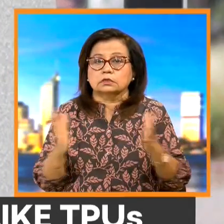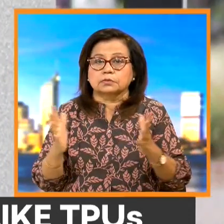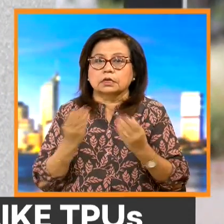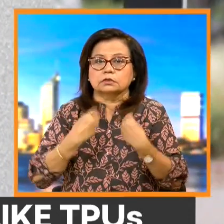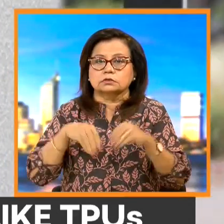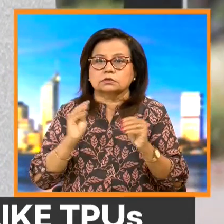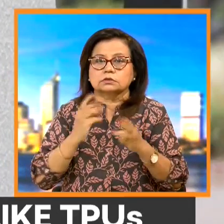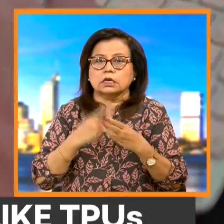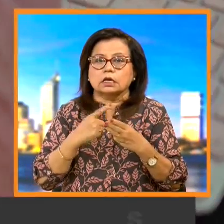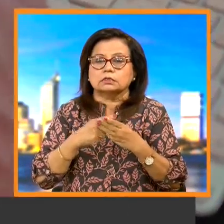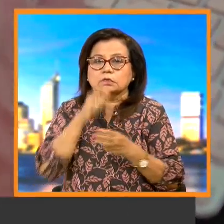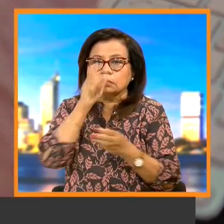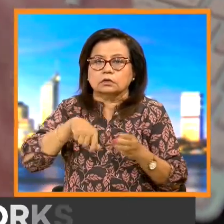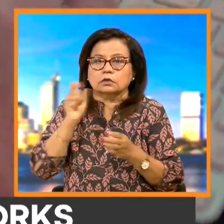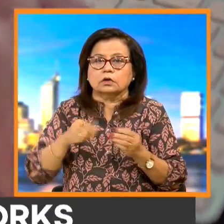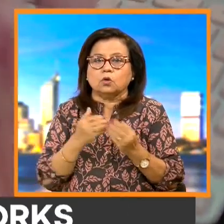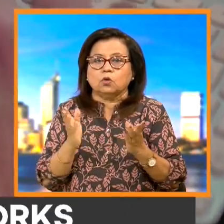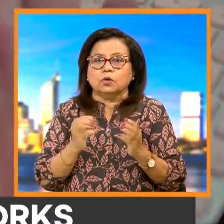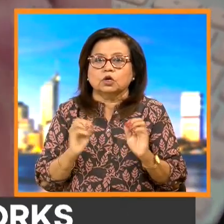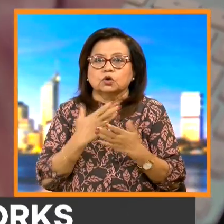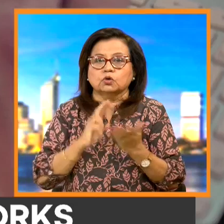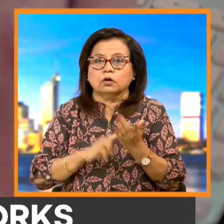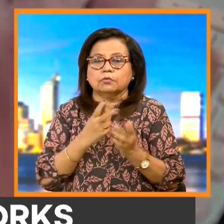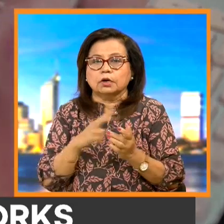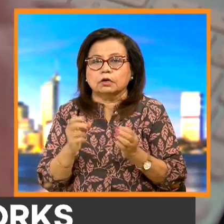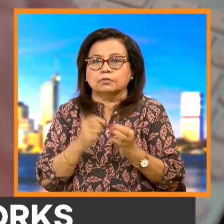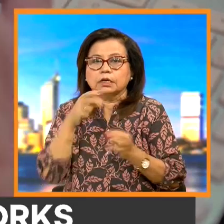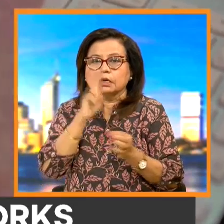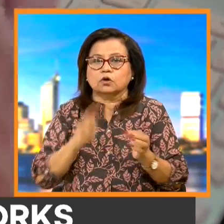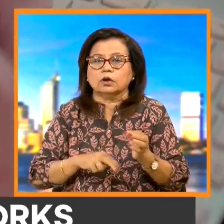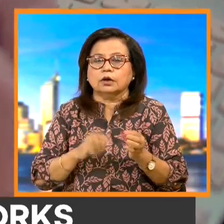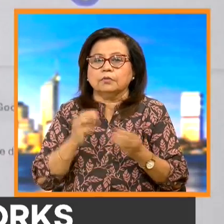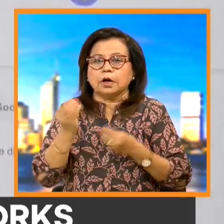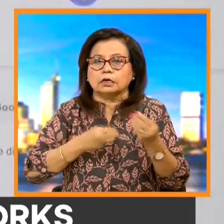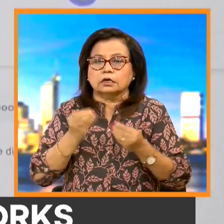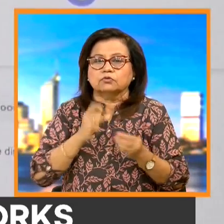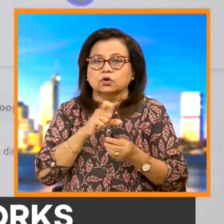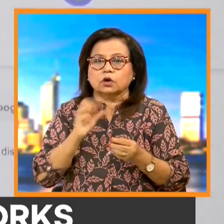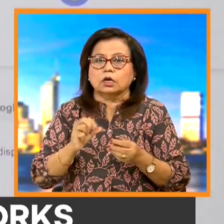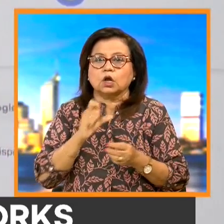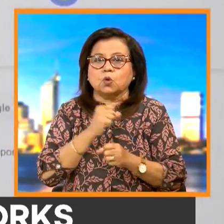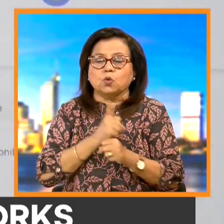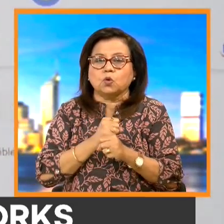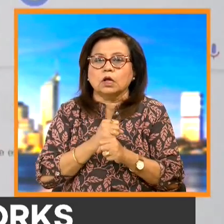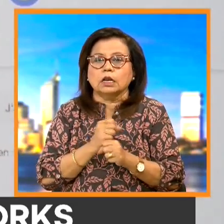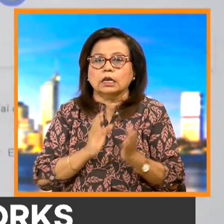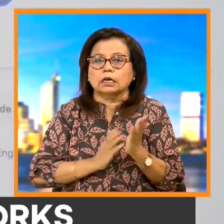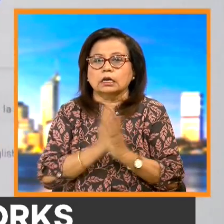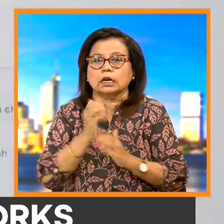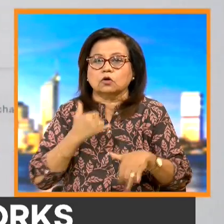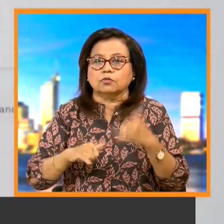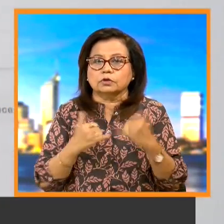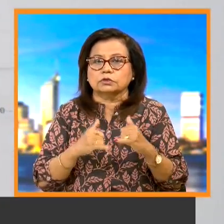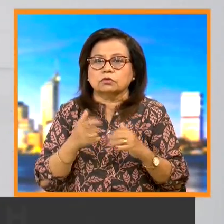Expanding sales to external customers could open up a new multi-billion dollar market for the company and put Google in direct